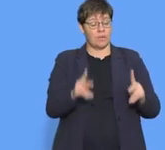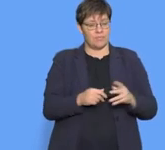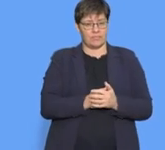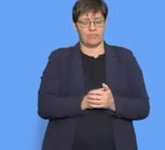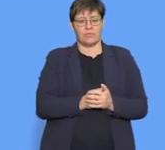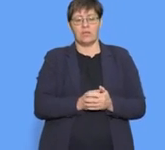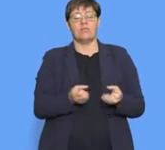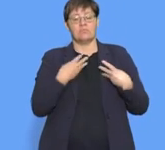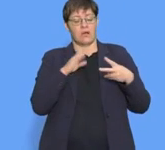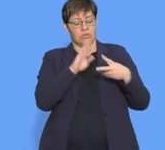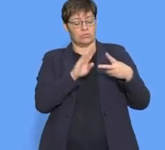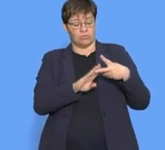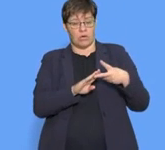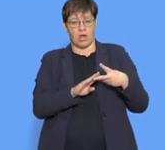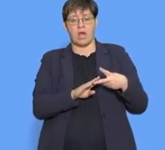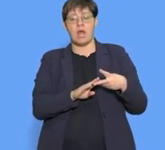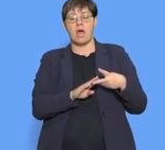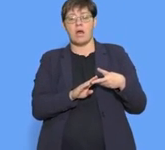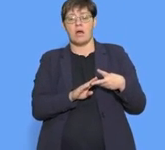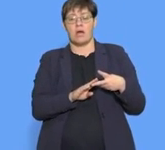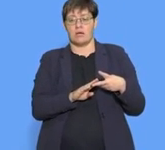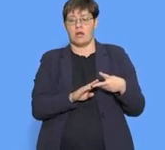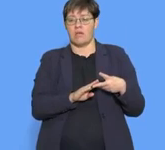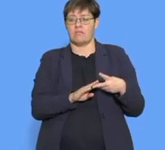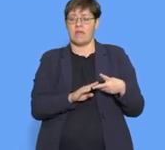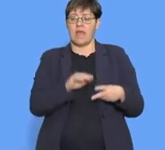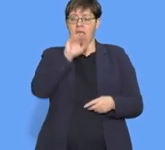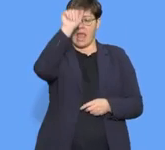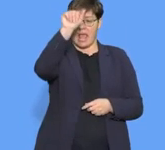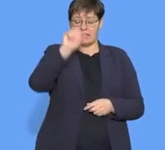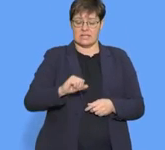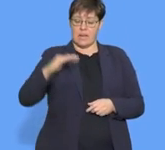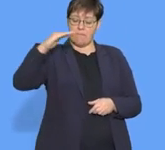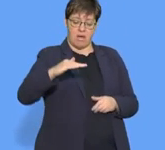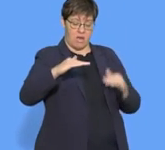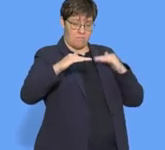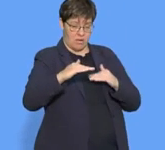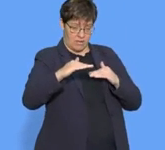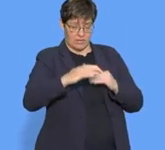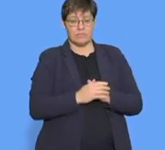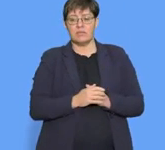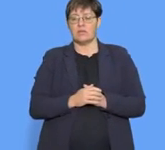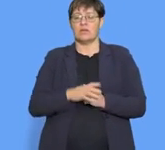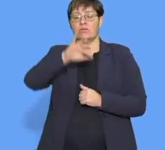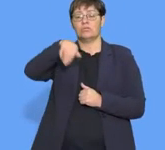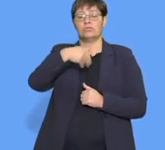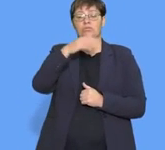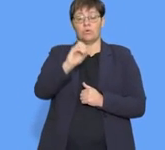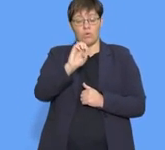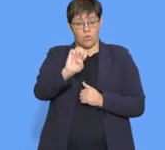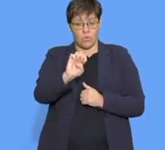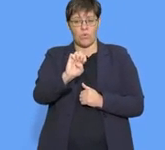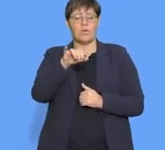Okay, here we say given that two cars are parked on a street at A and C. Joe standing at point B.